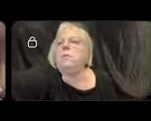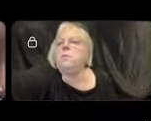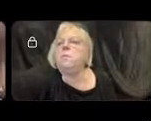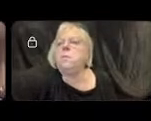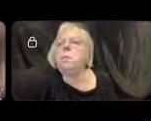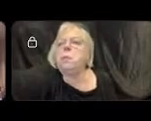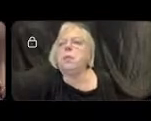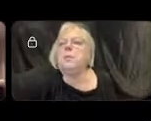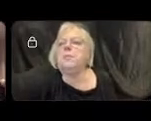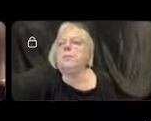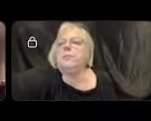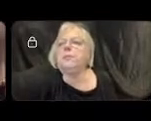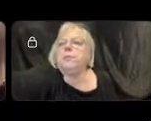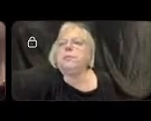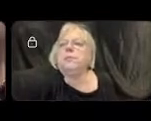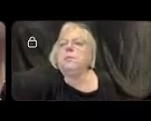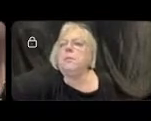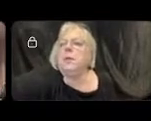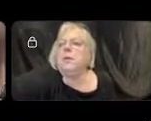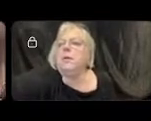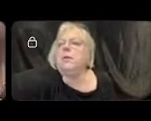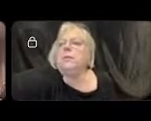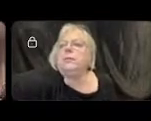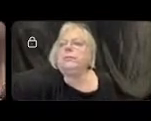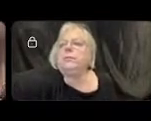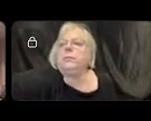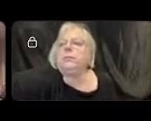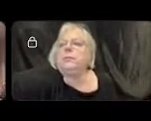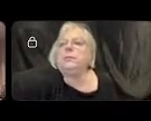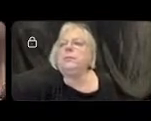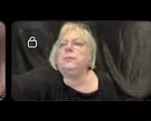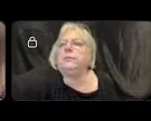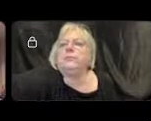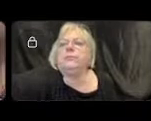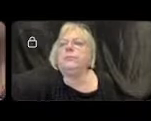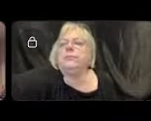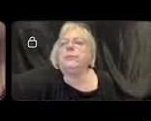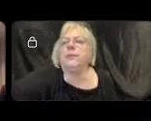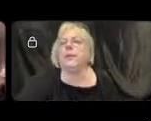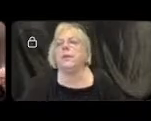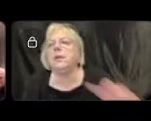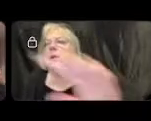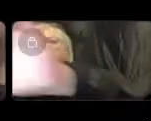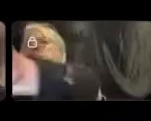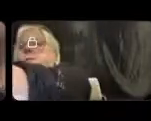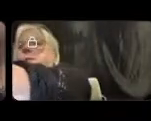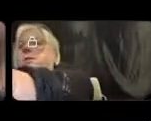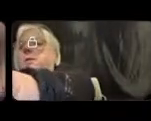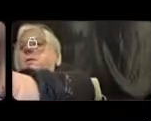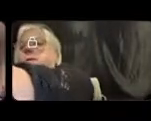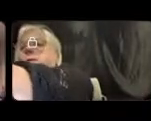No, I'm sorry, no. We had no cards. That is my error.